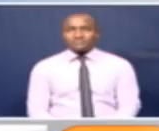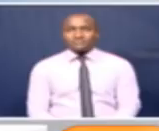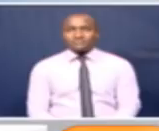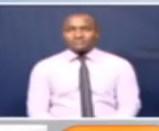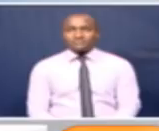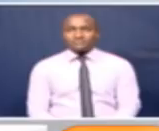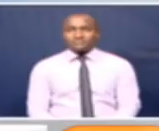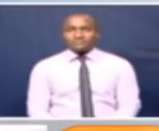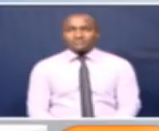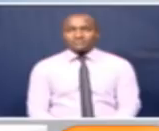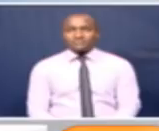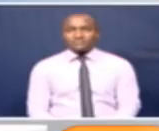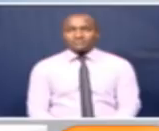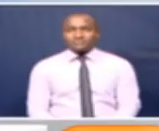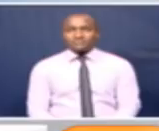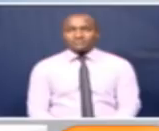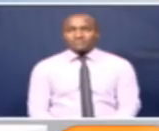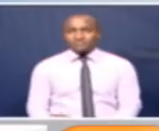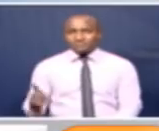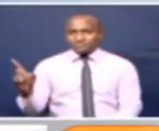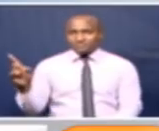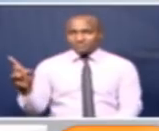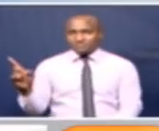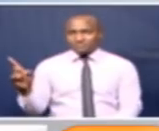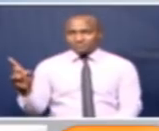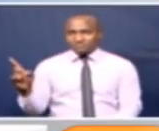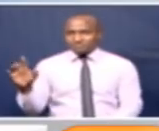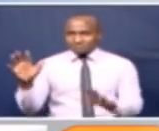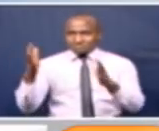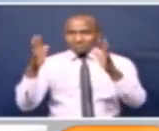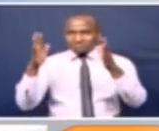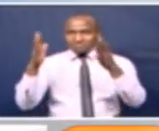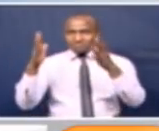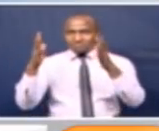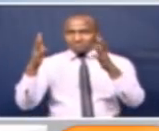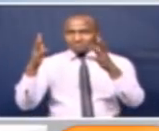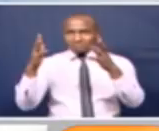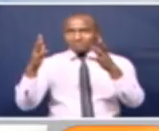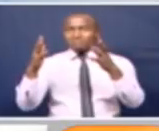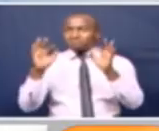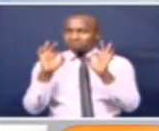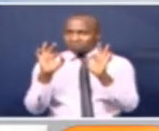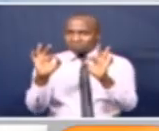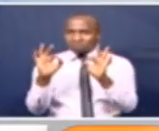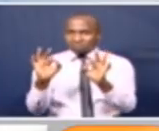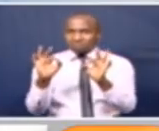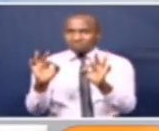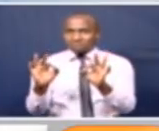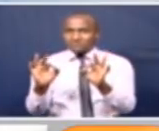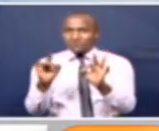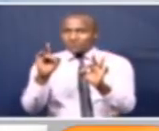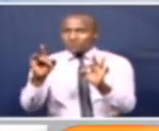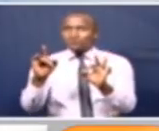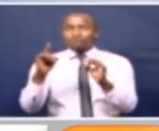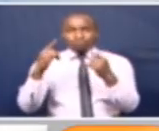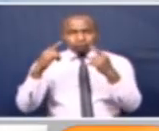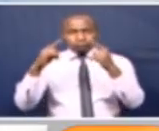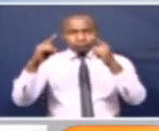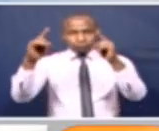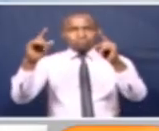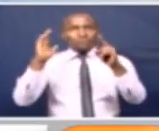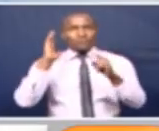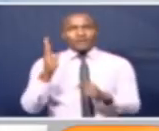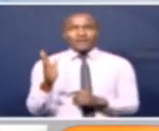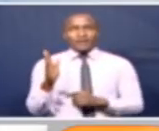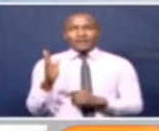saying, Glamelon, you're saying, congratulations, Goldalyn Kakuya, for the exemplary performance. You are going to places. God has a big